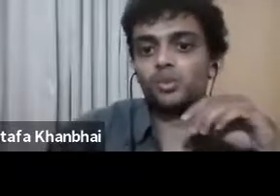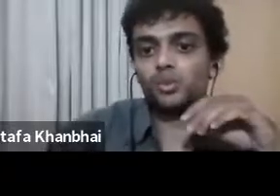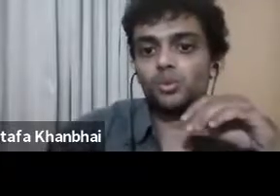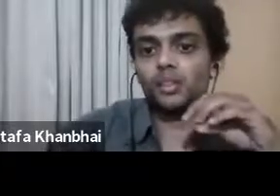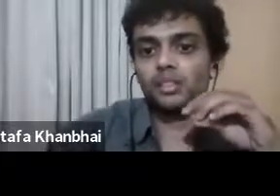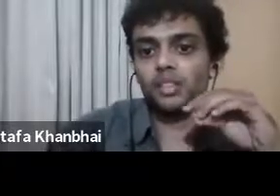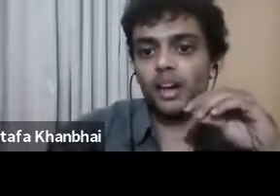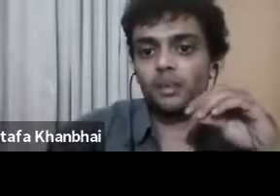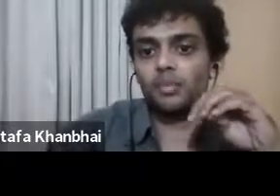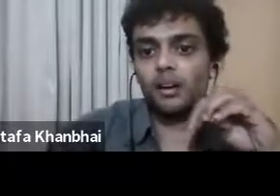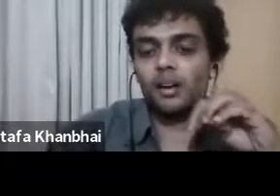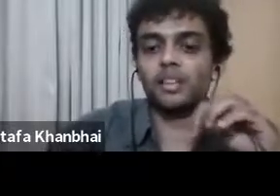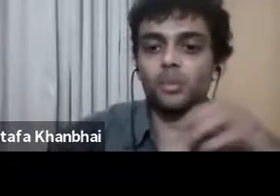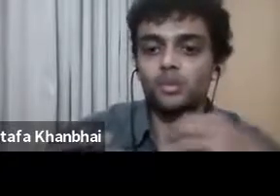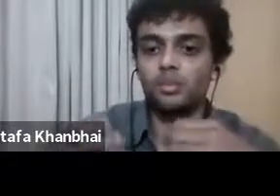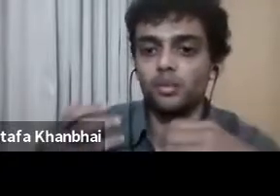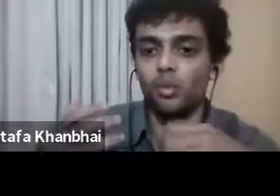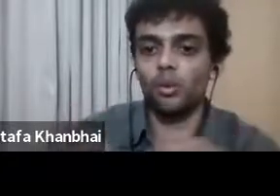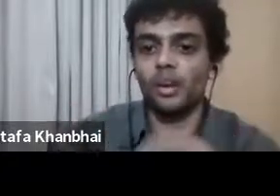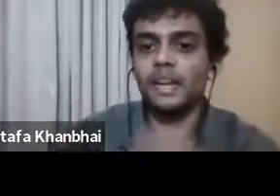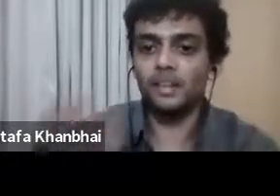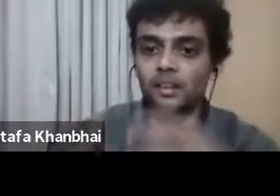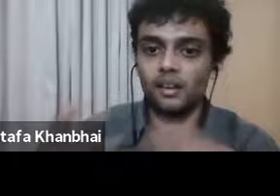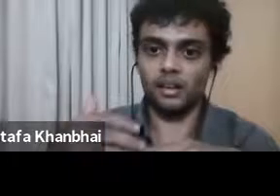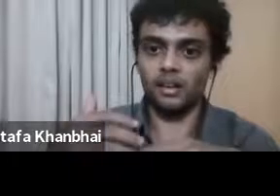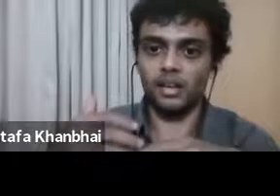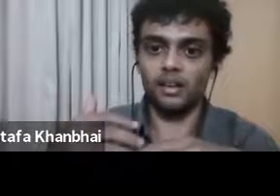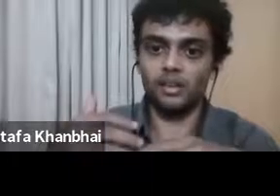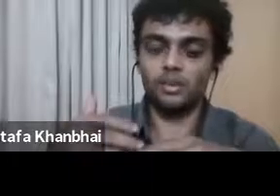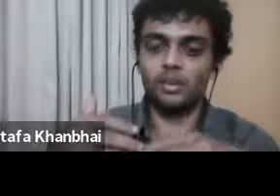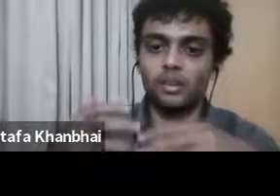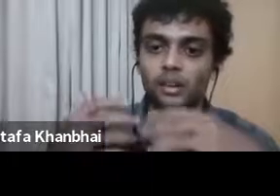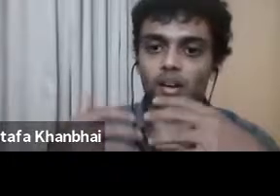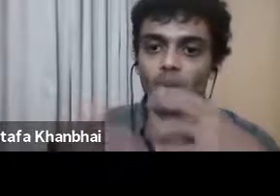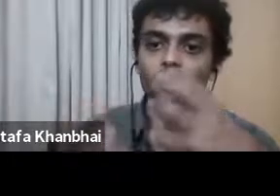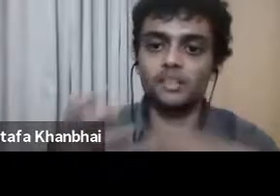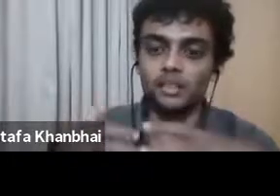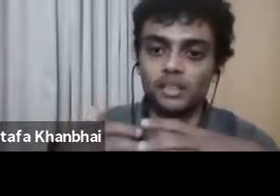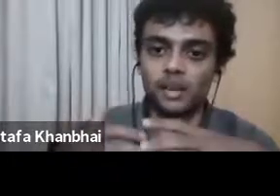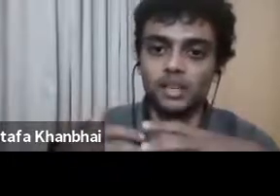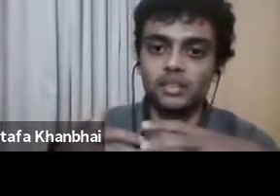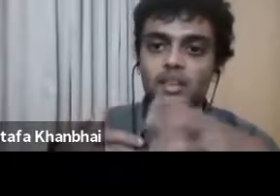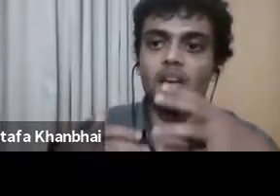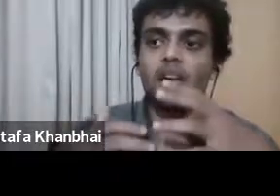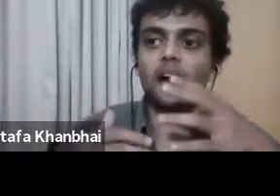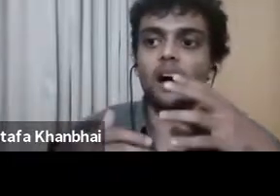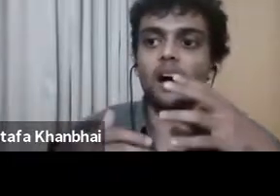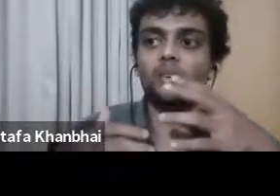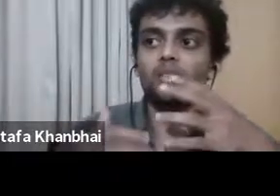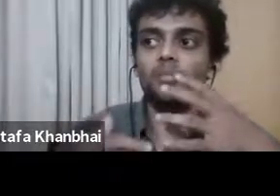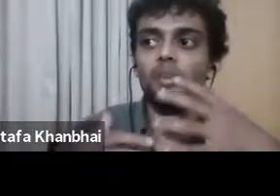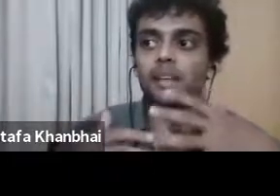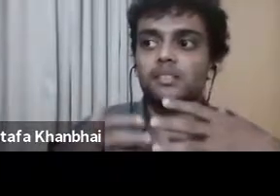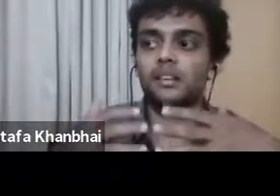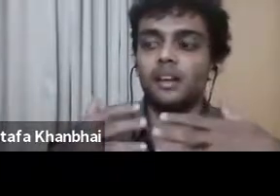is supposed to is supposed to be worn in a ritual or in certain ceremonies